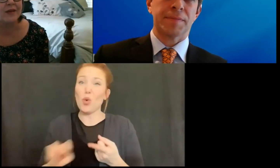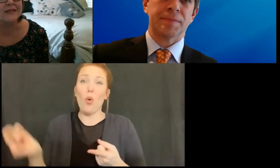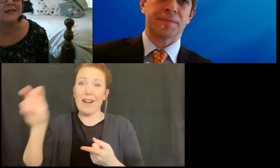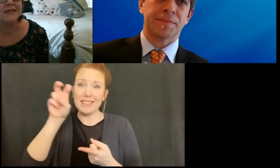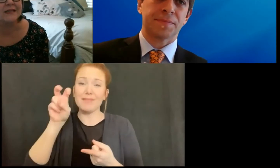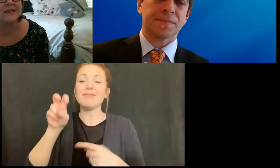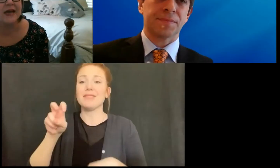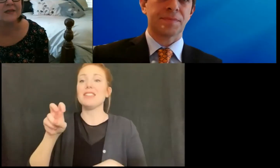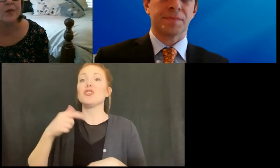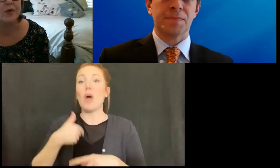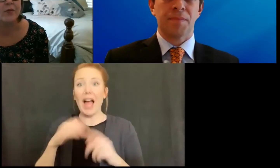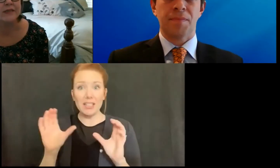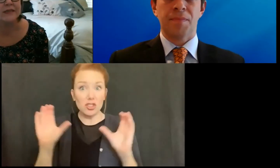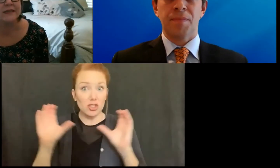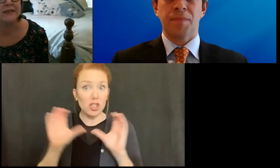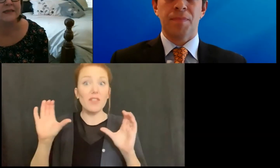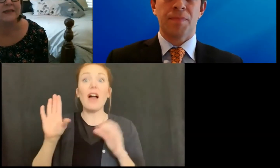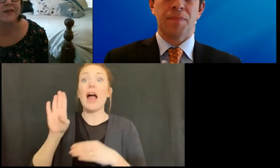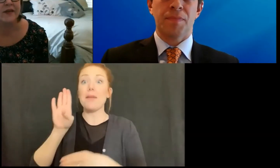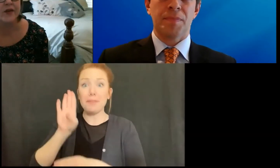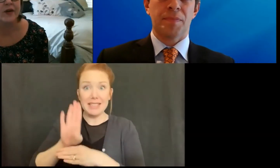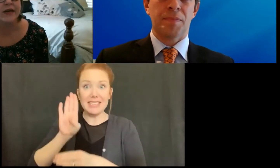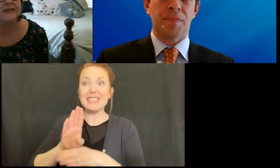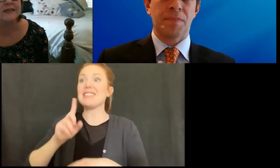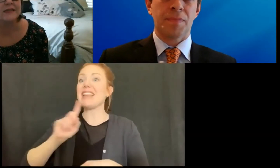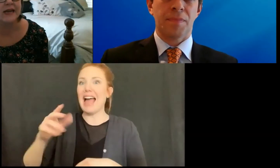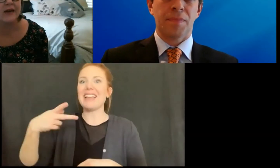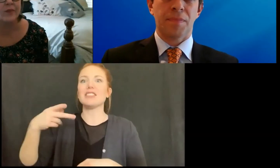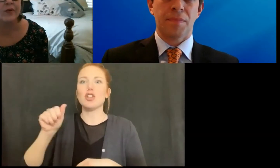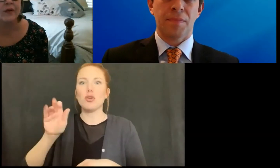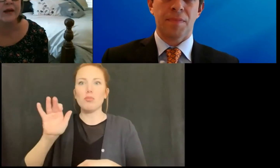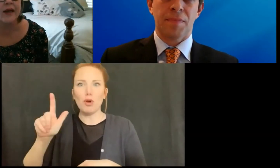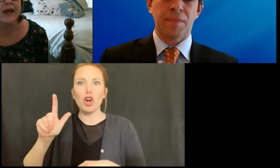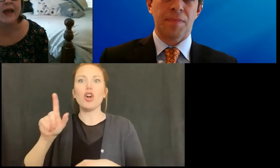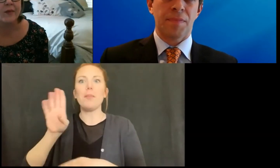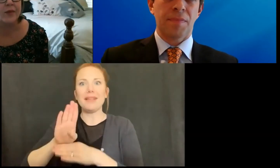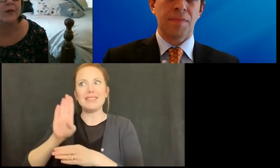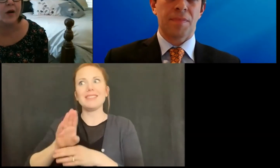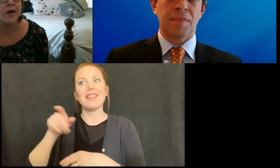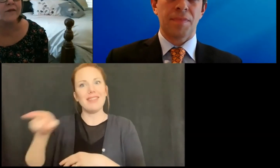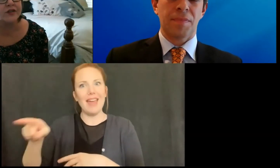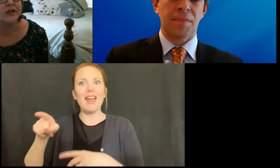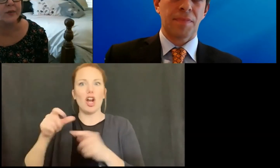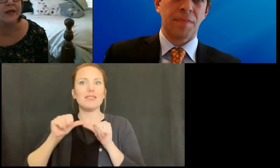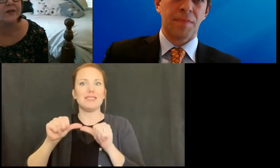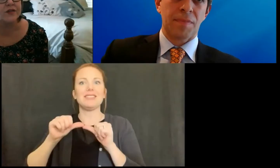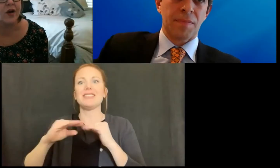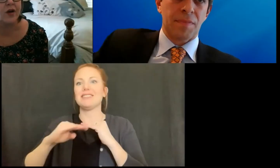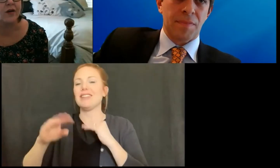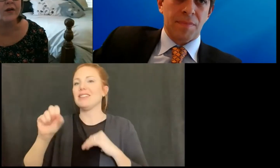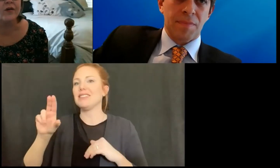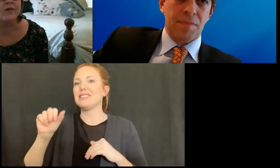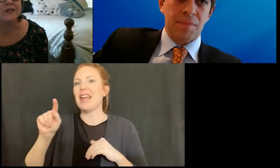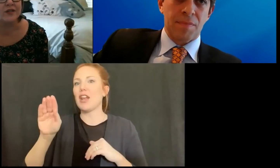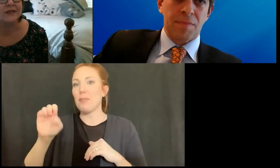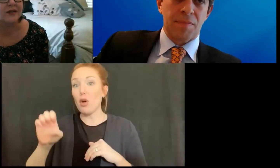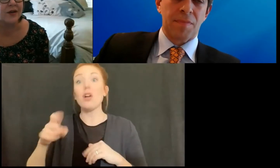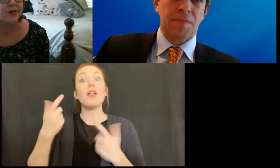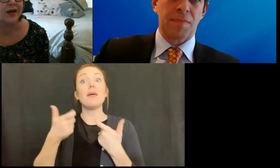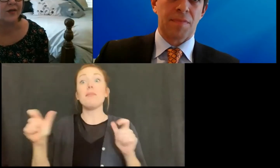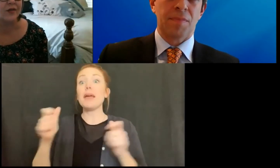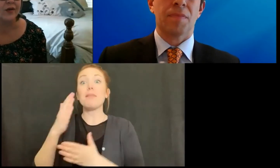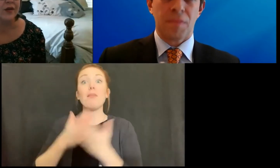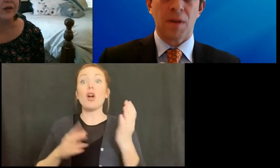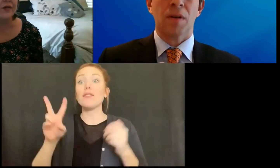certify businesses as Pearl businesses, that they're green and sustainable. And a big part of Virginia Beach are restaurants